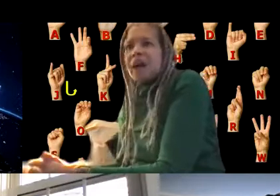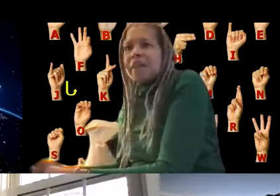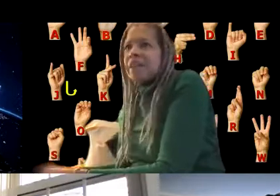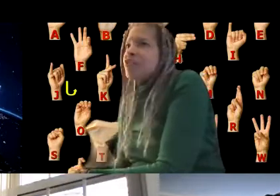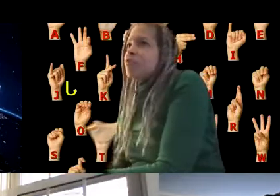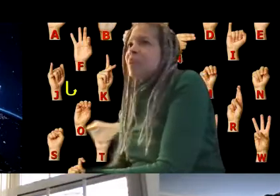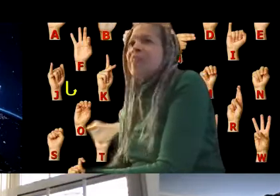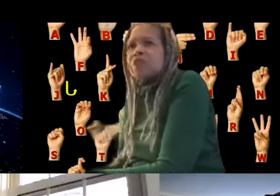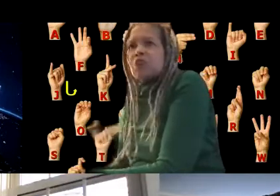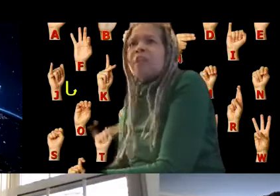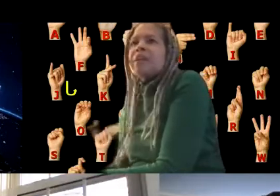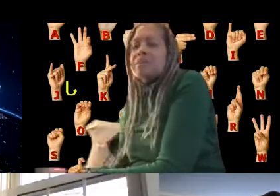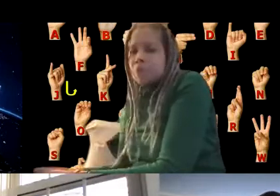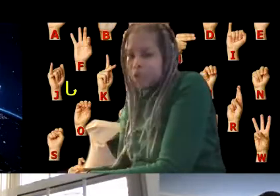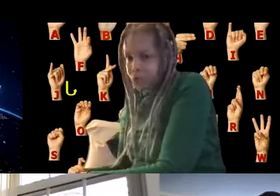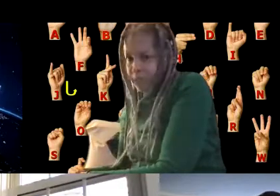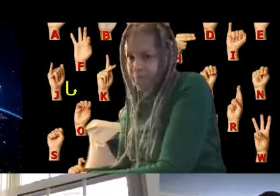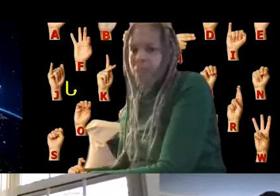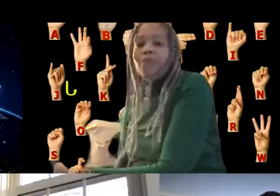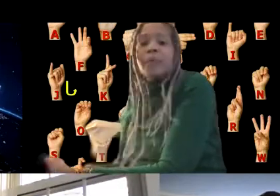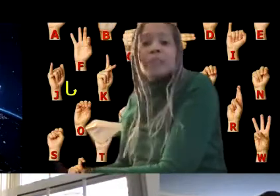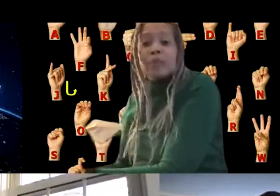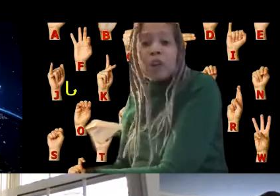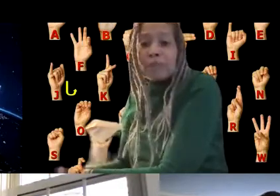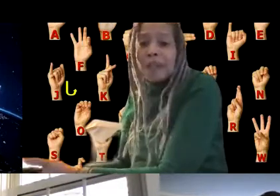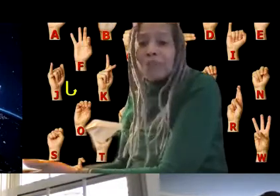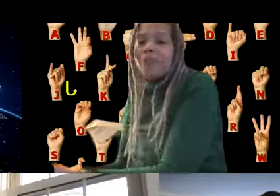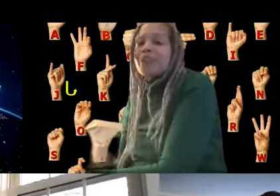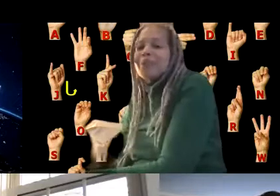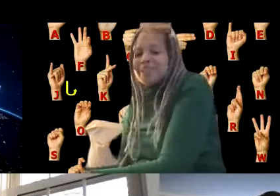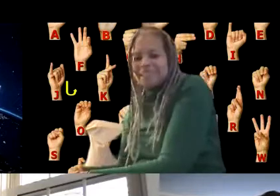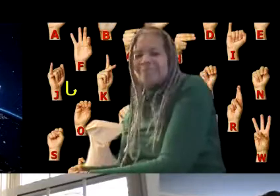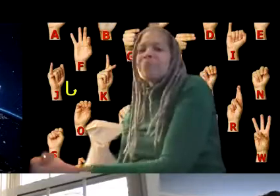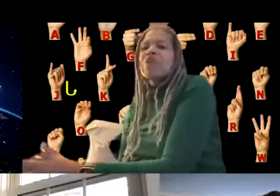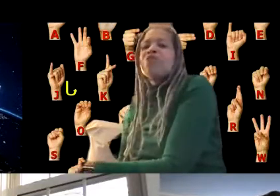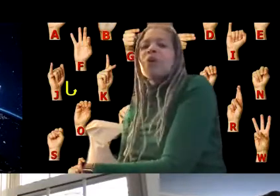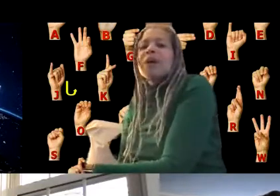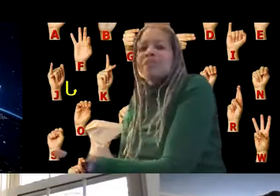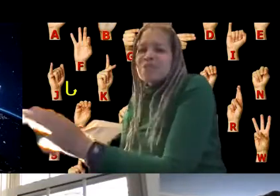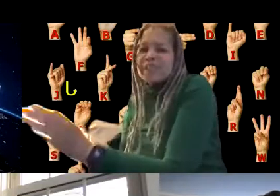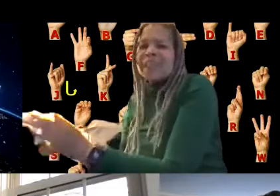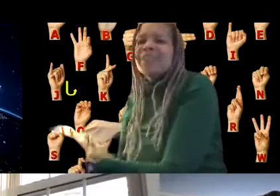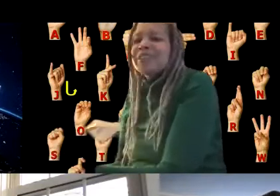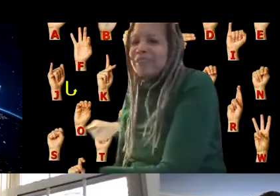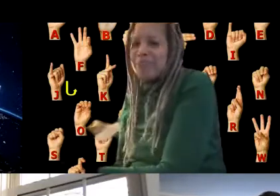is a lot, and it should be less talking and more doing. And so I'm gonna stop talking, but I do have another question. So this is a kink question, if you will. I'm